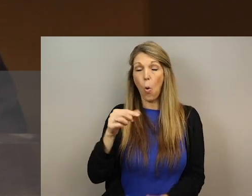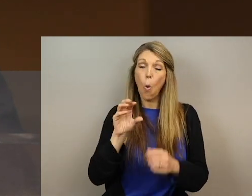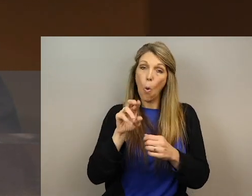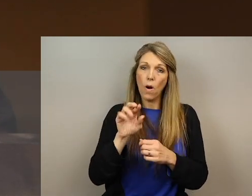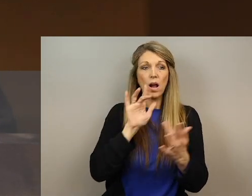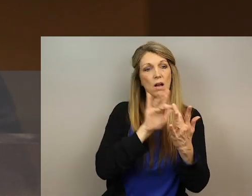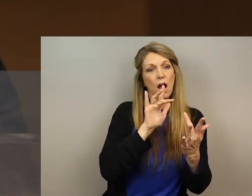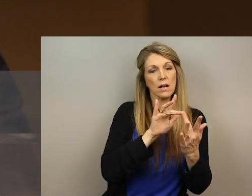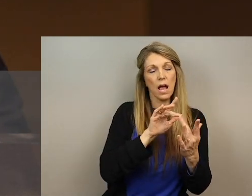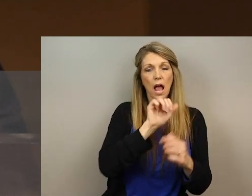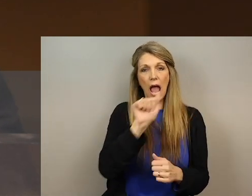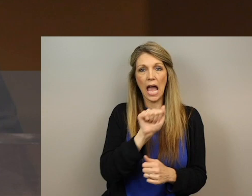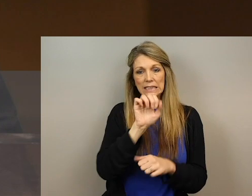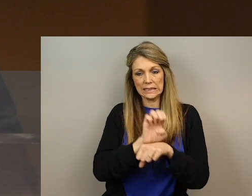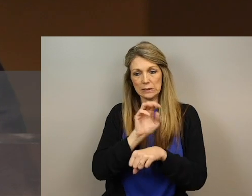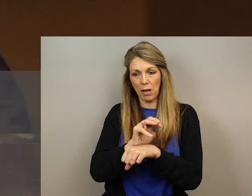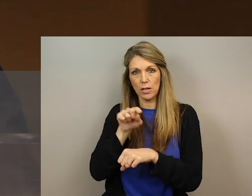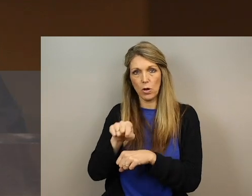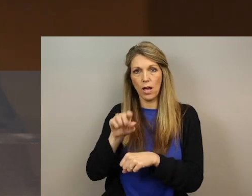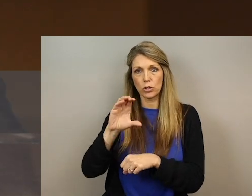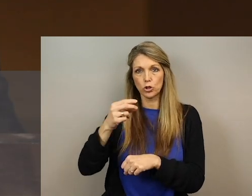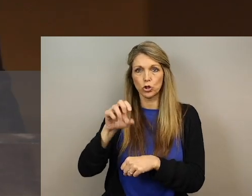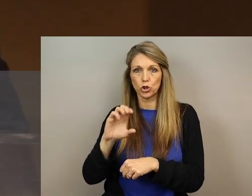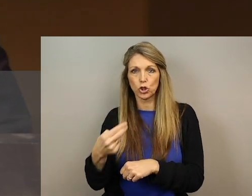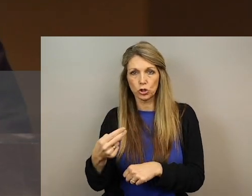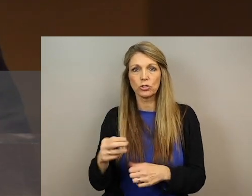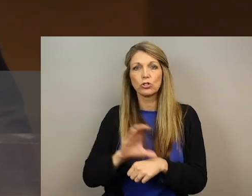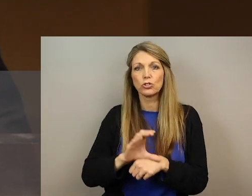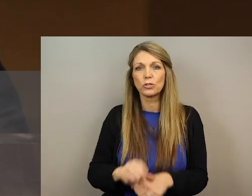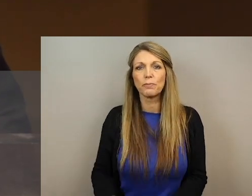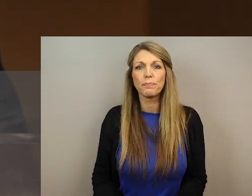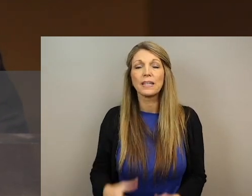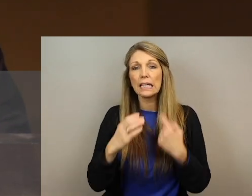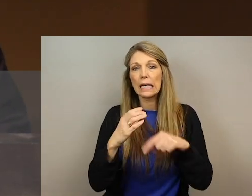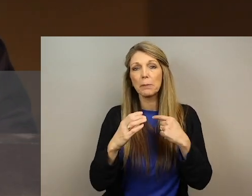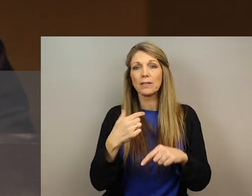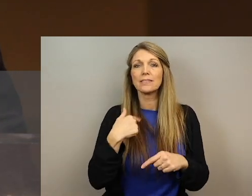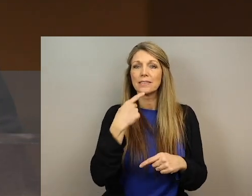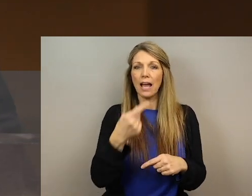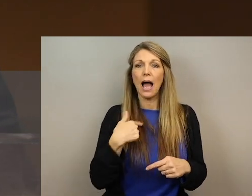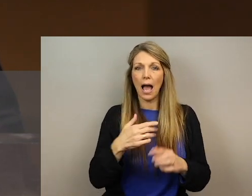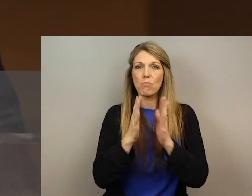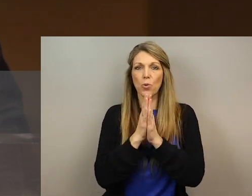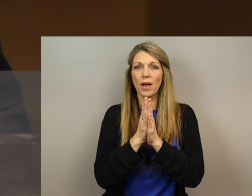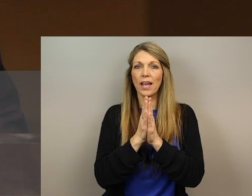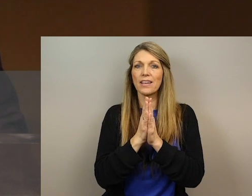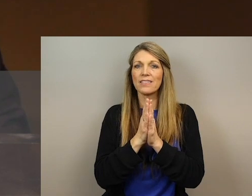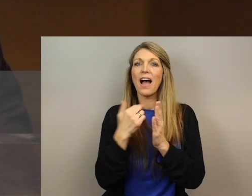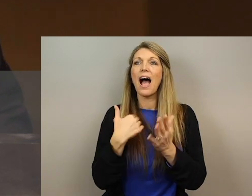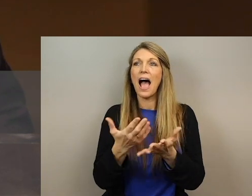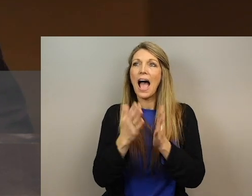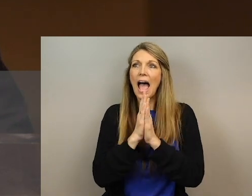contact@eastmont.church. And those will be on your screen. But I want you to reach out to us. And all you need to do in your email is just simply say, "I prayed that prayer. I